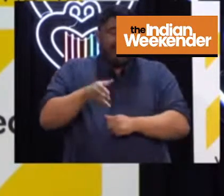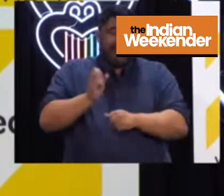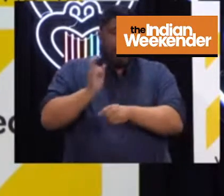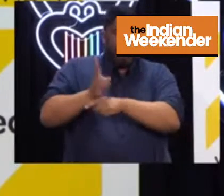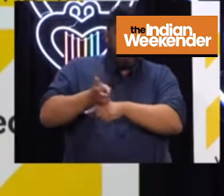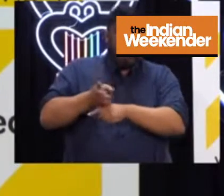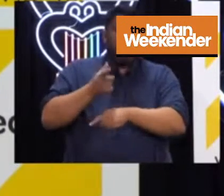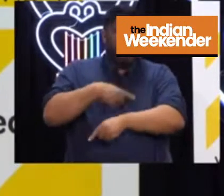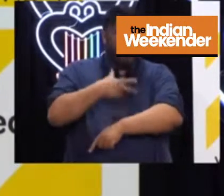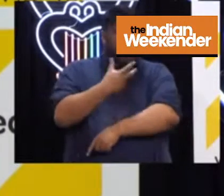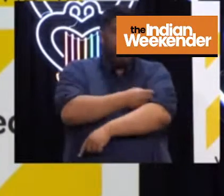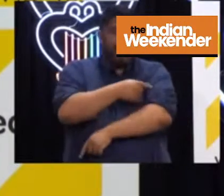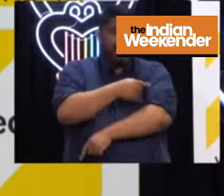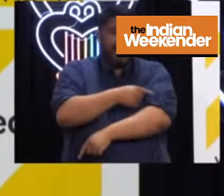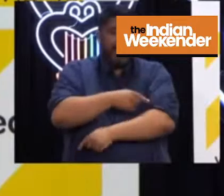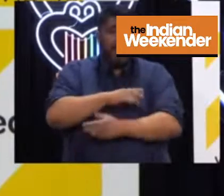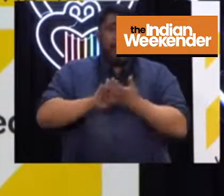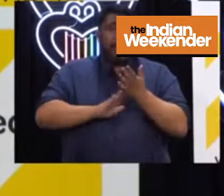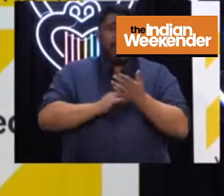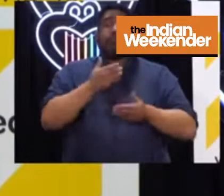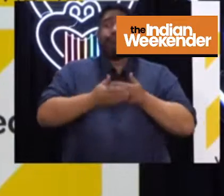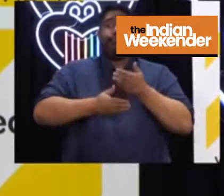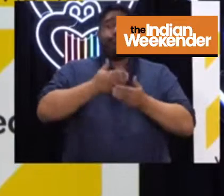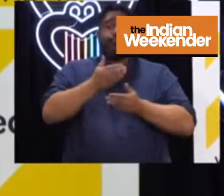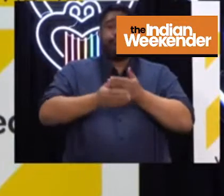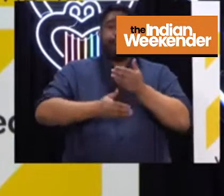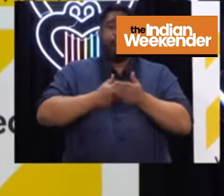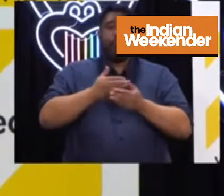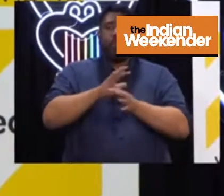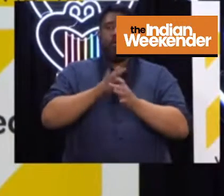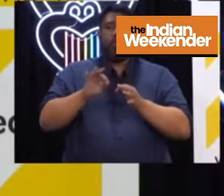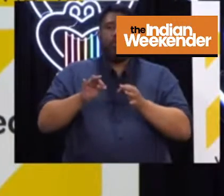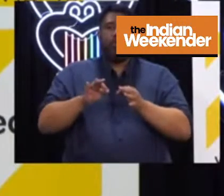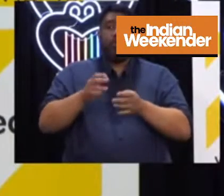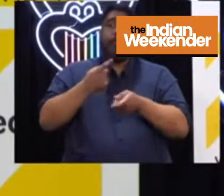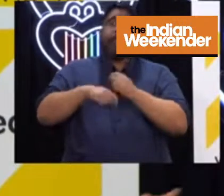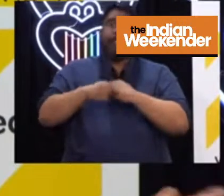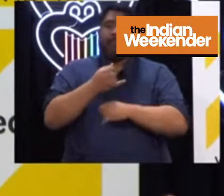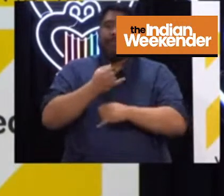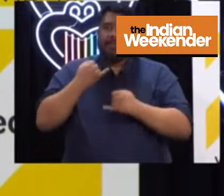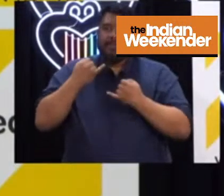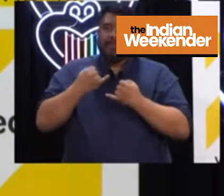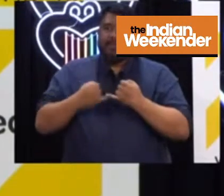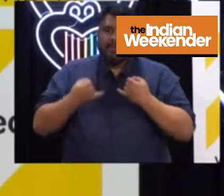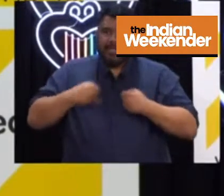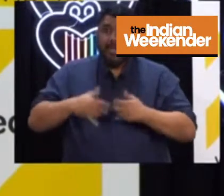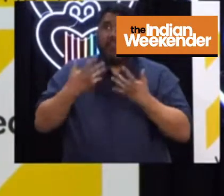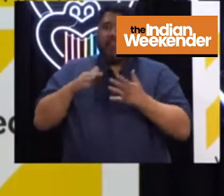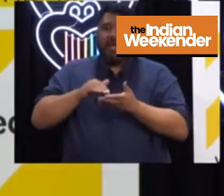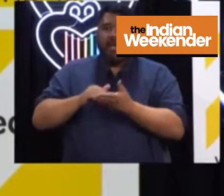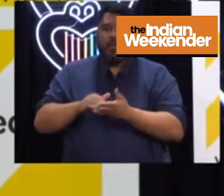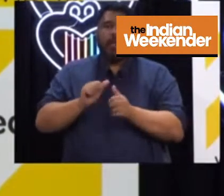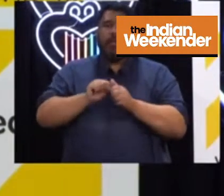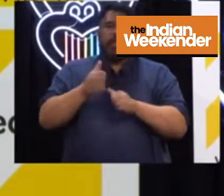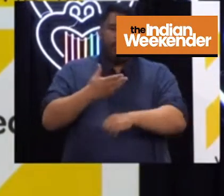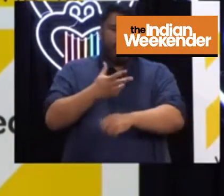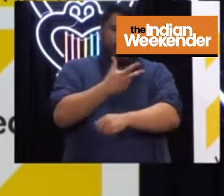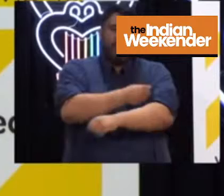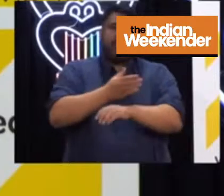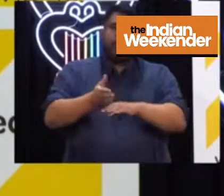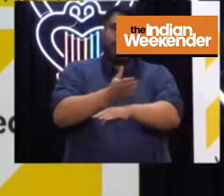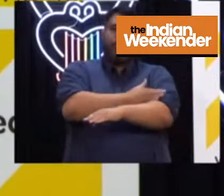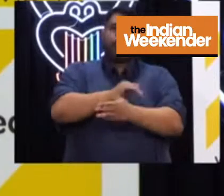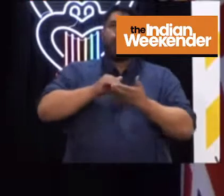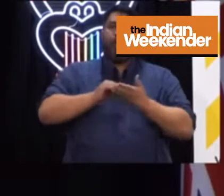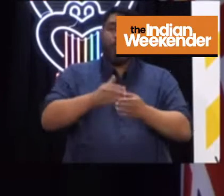That prevents us being in a situation where we're treating people after the fact. But, of course, we continue to look at all these options for treatment as well. One